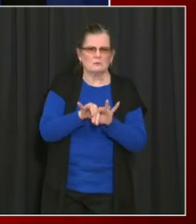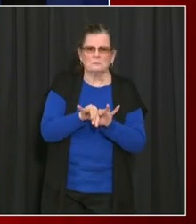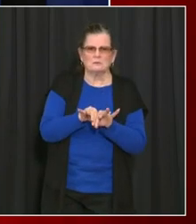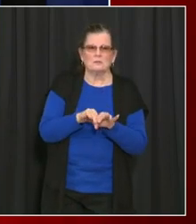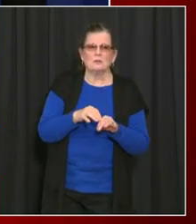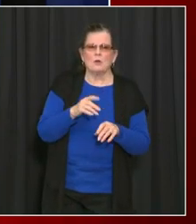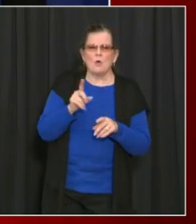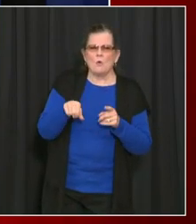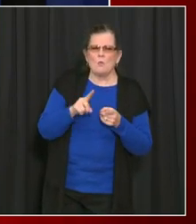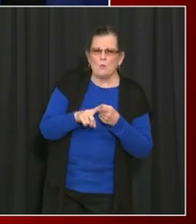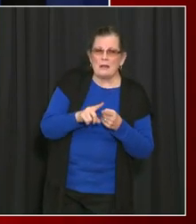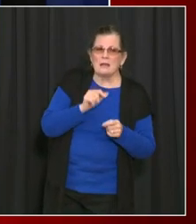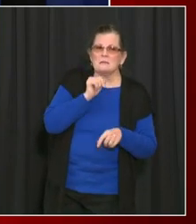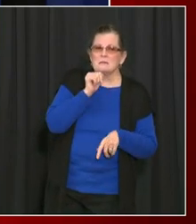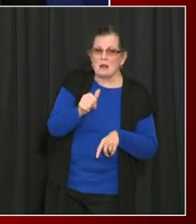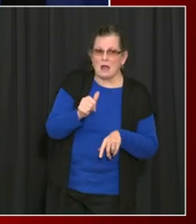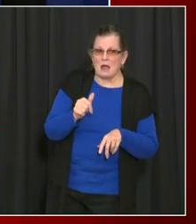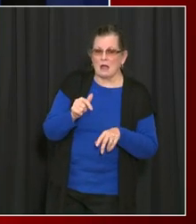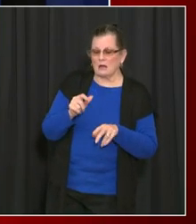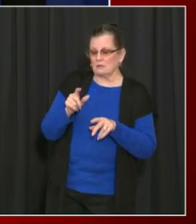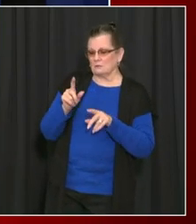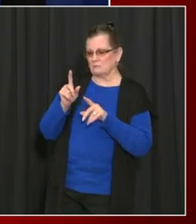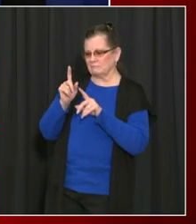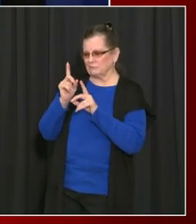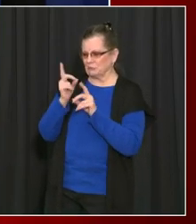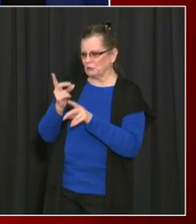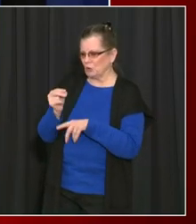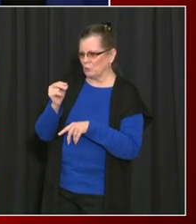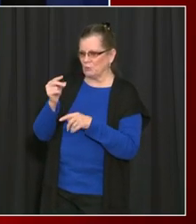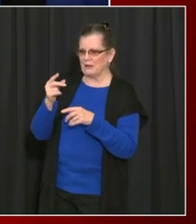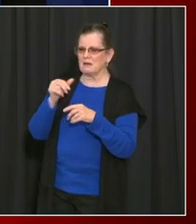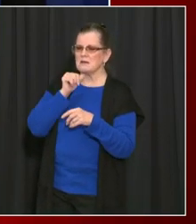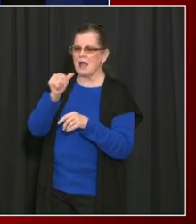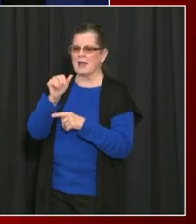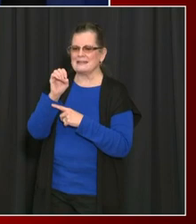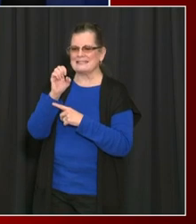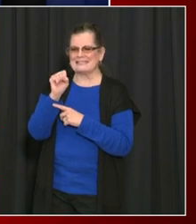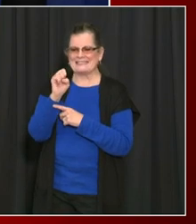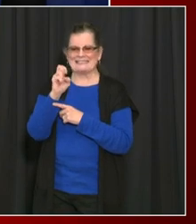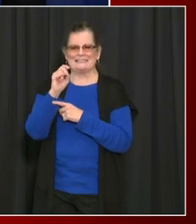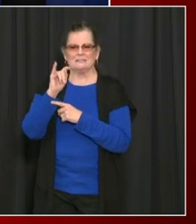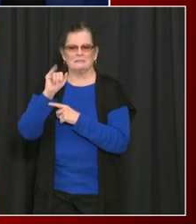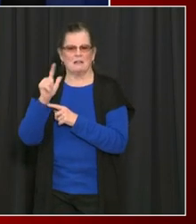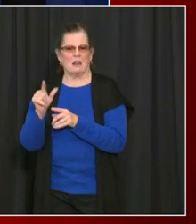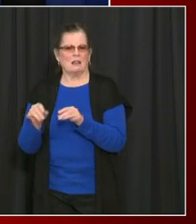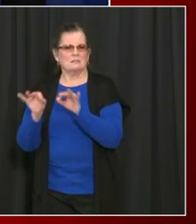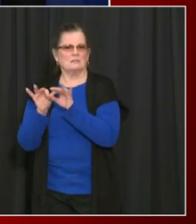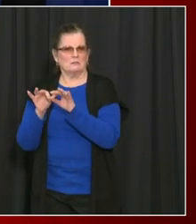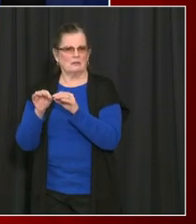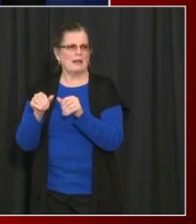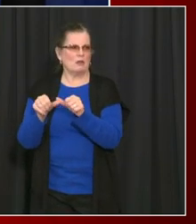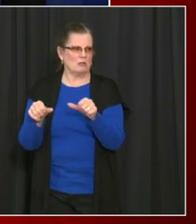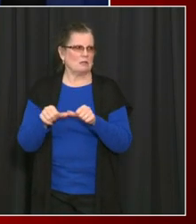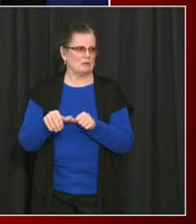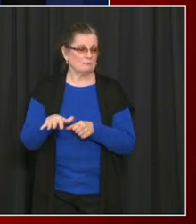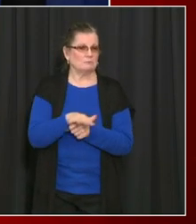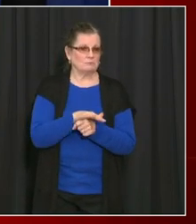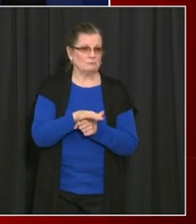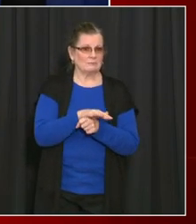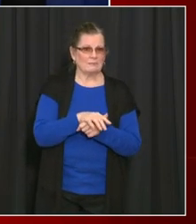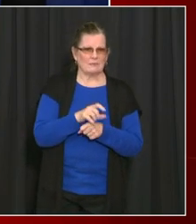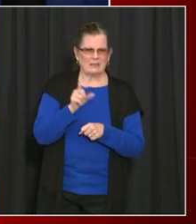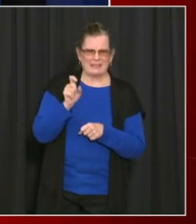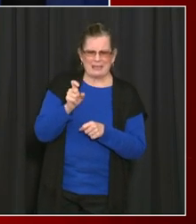utilizing the non-essential activities that have been highlighted today. You should keep in mind that if you are going to